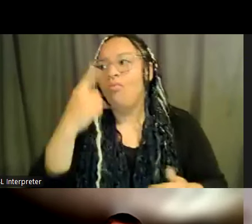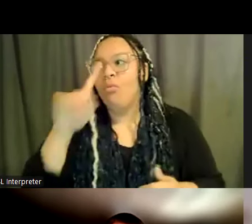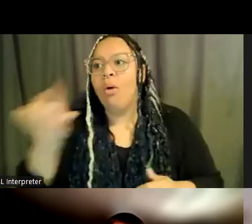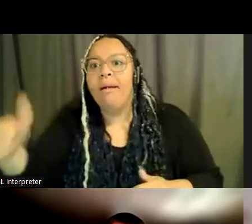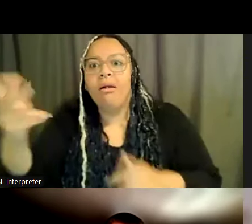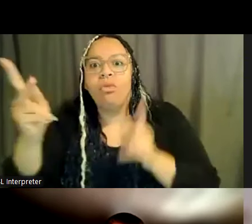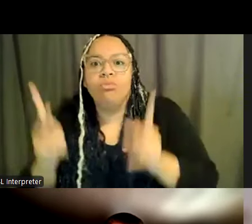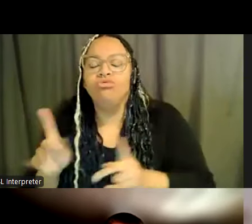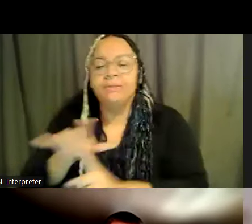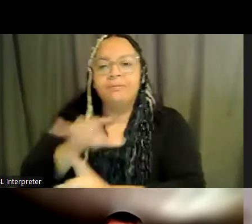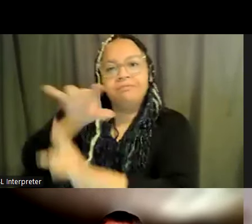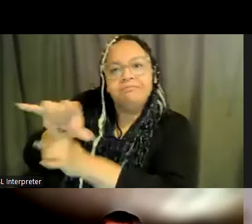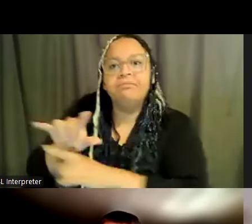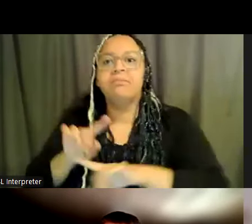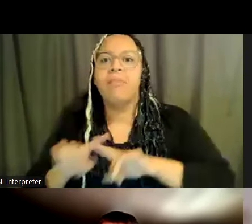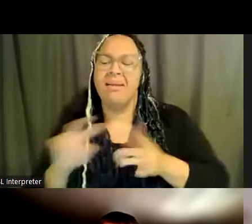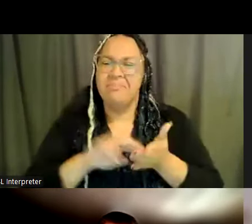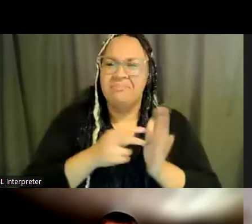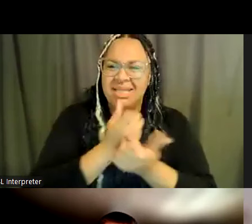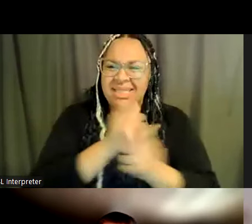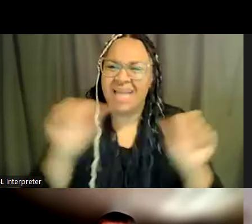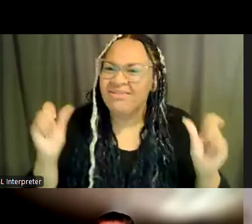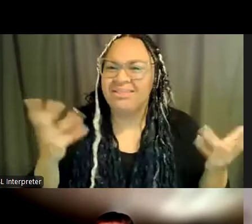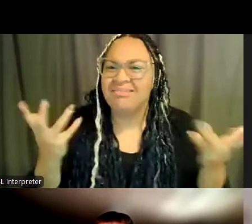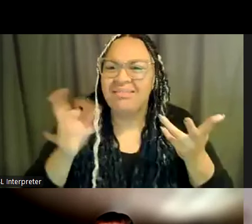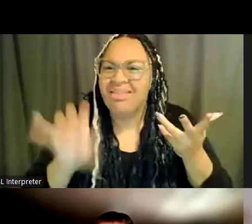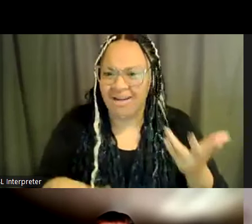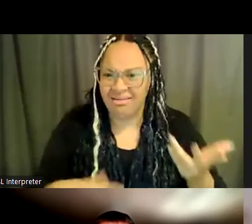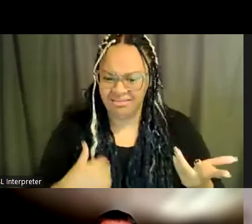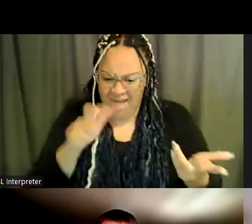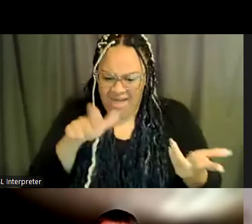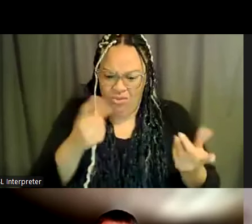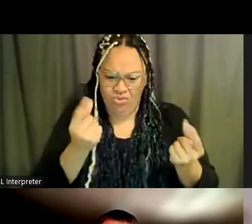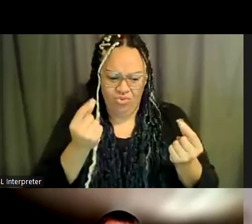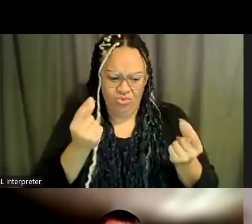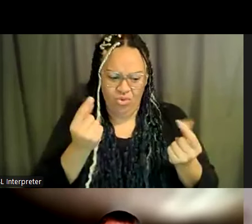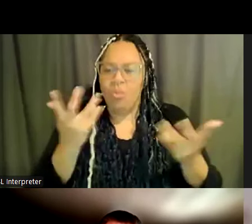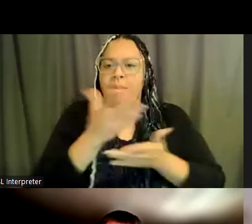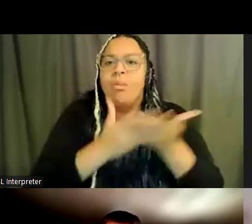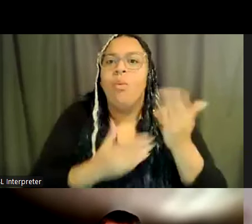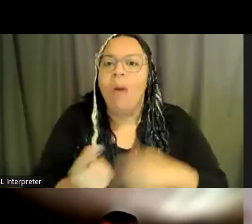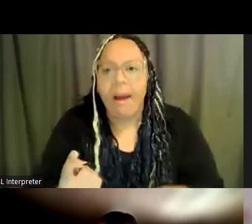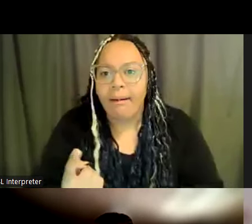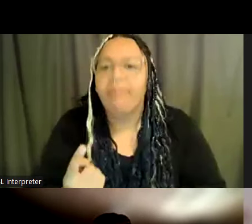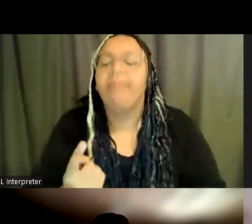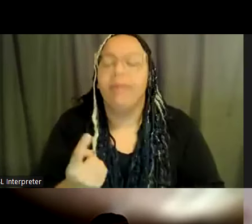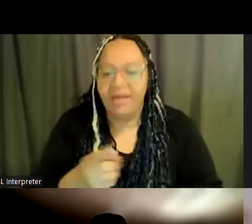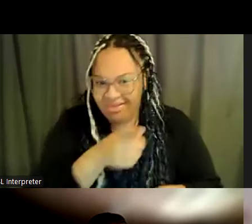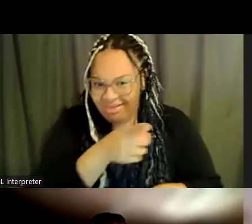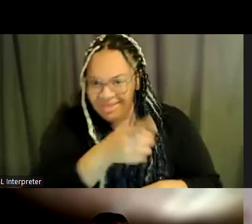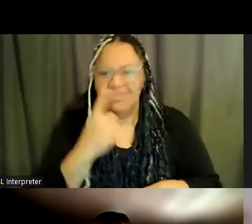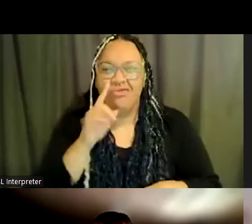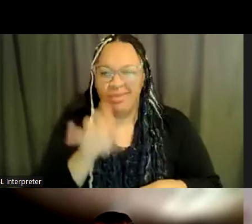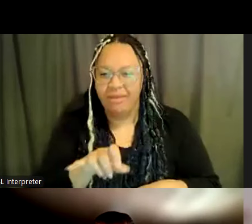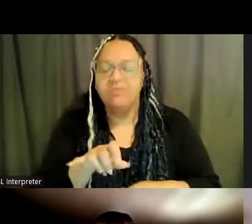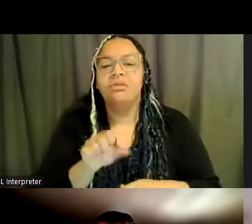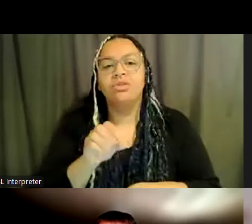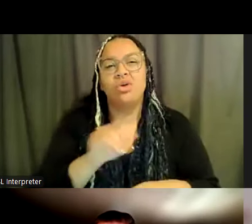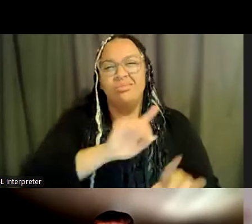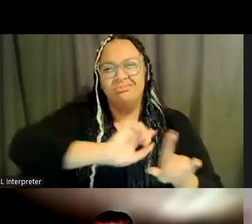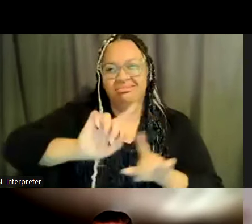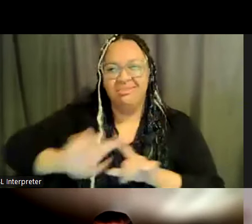about, and say, okay, what does mean safety even mean? What do I need to do? What is step one? So we'll go through the different pockets of it,